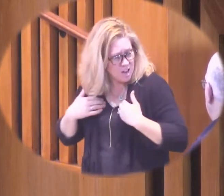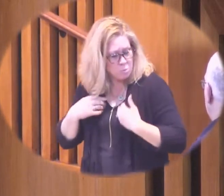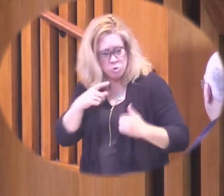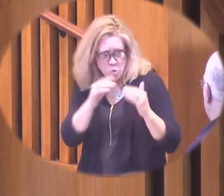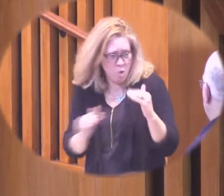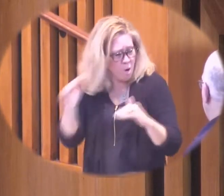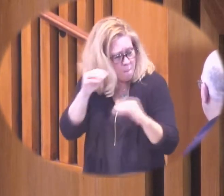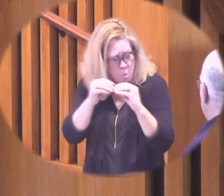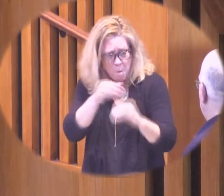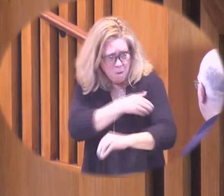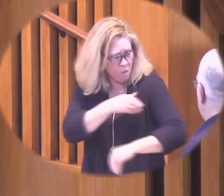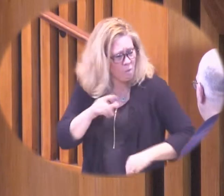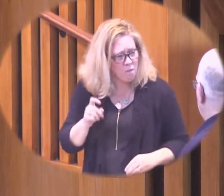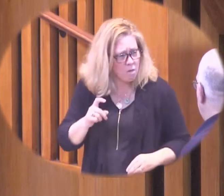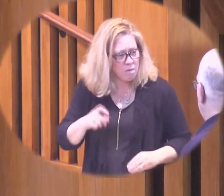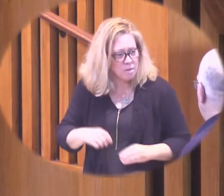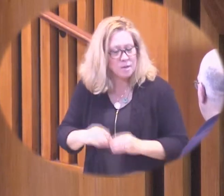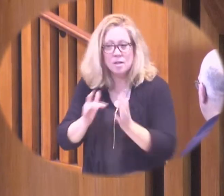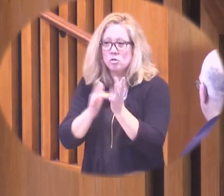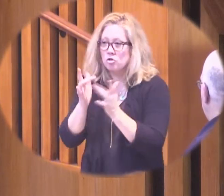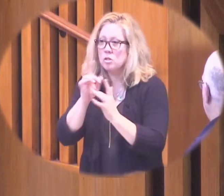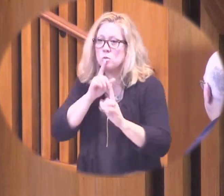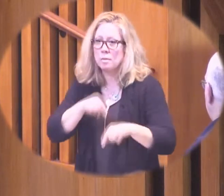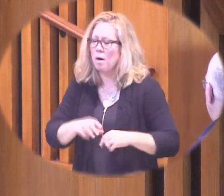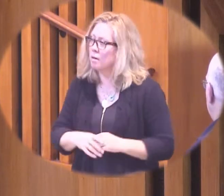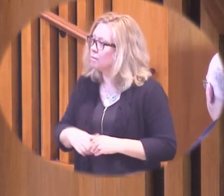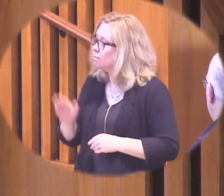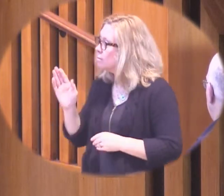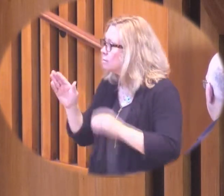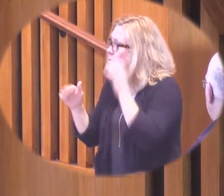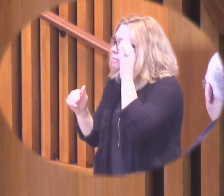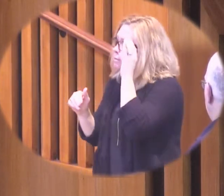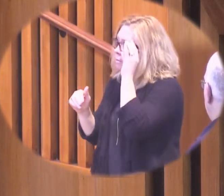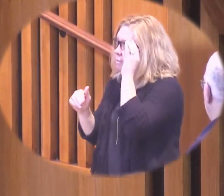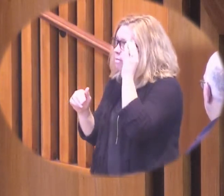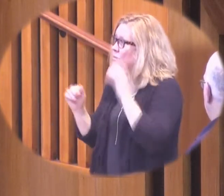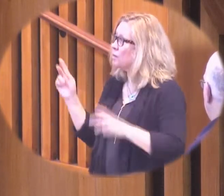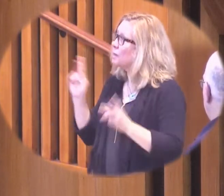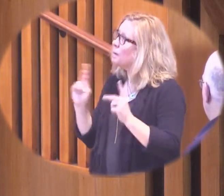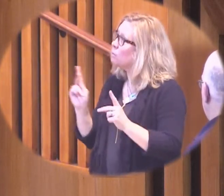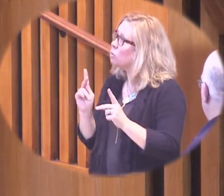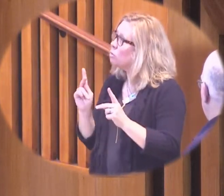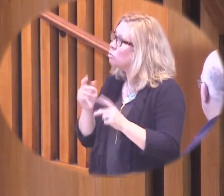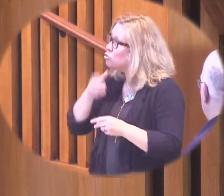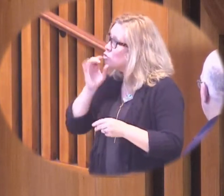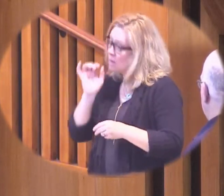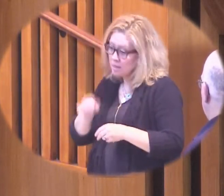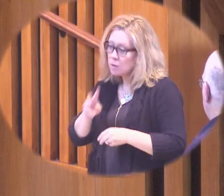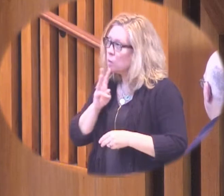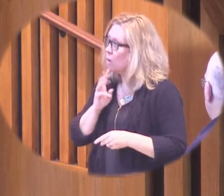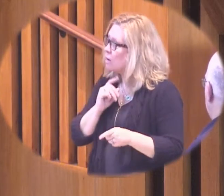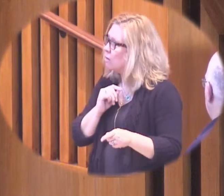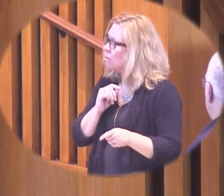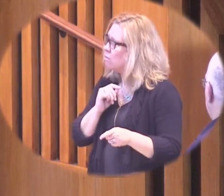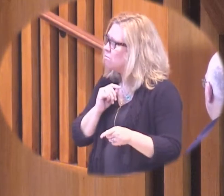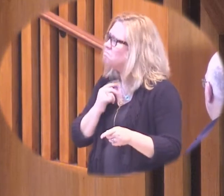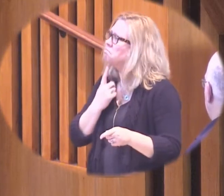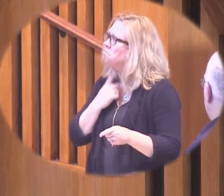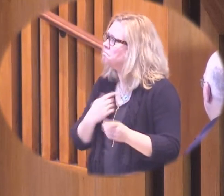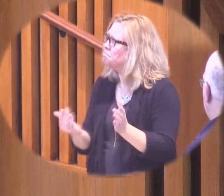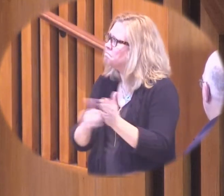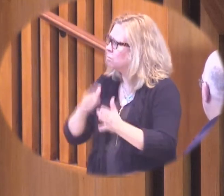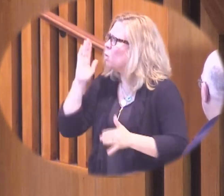And Jesus answered and said to her, "Everyone who drinks this water will be thirsty